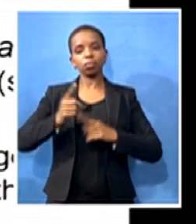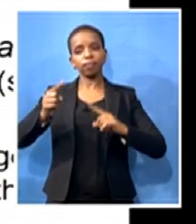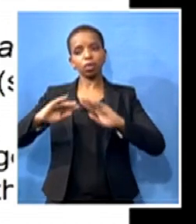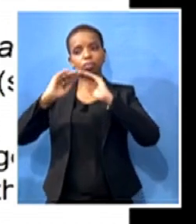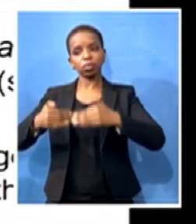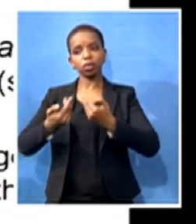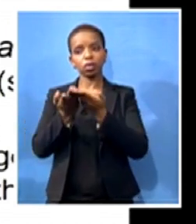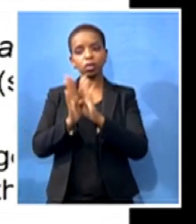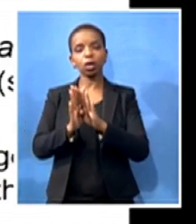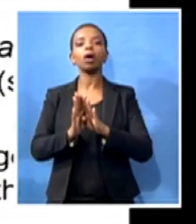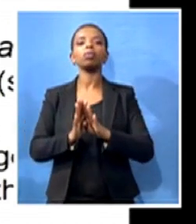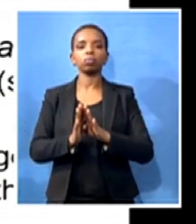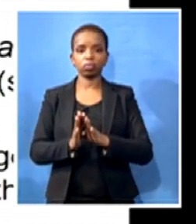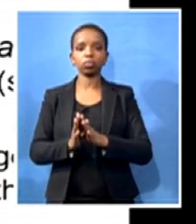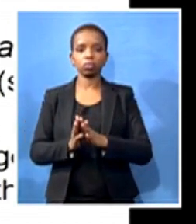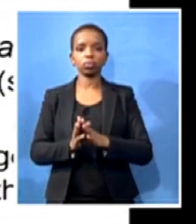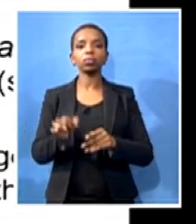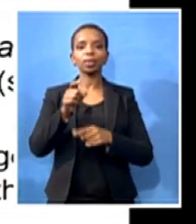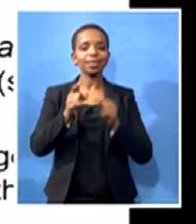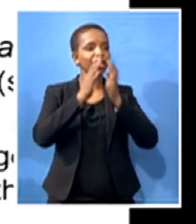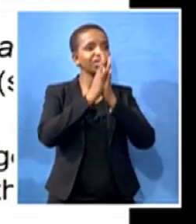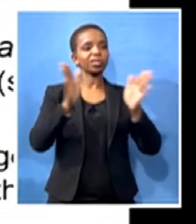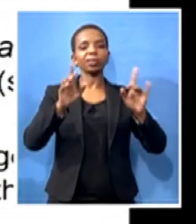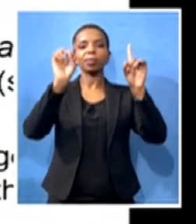even more so during this